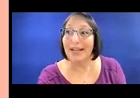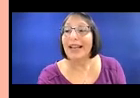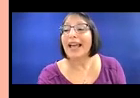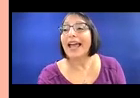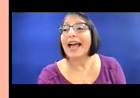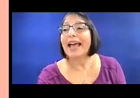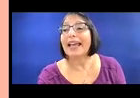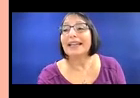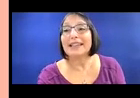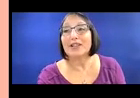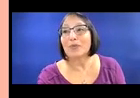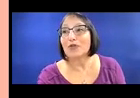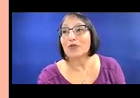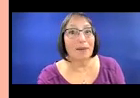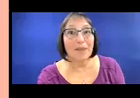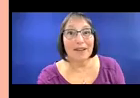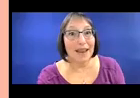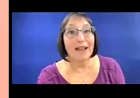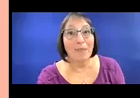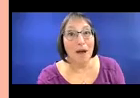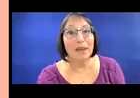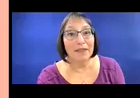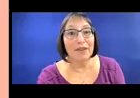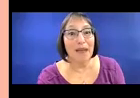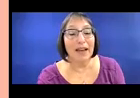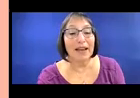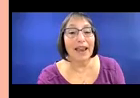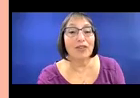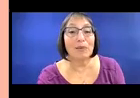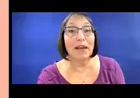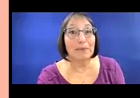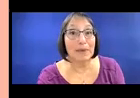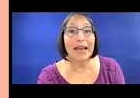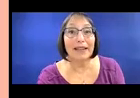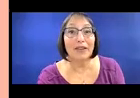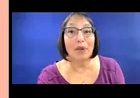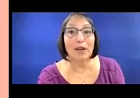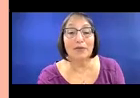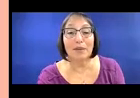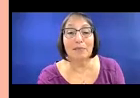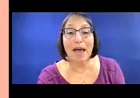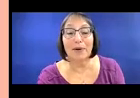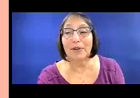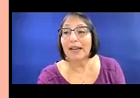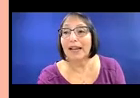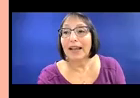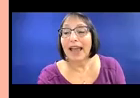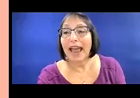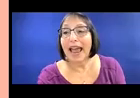and this was just some things that had come up in the feedback, and just reminding them again that their opinions really matter,